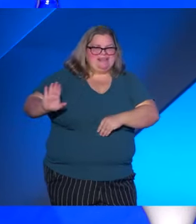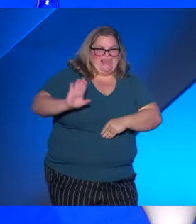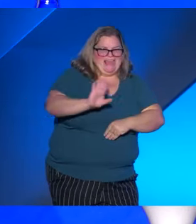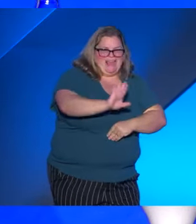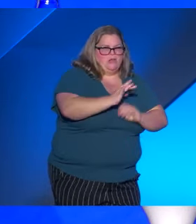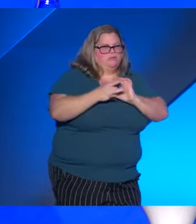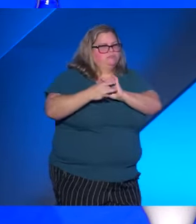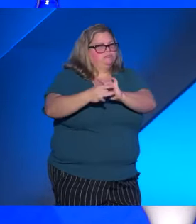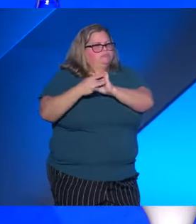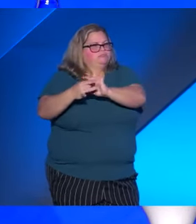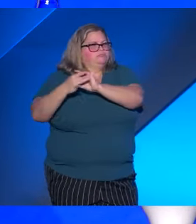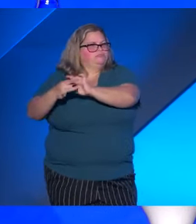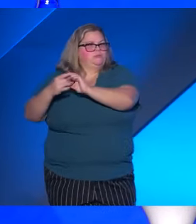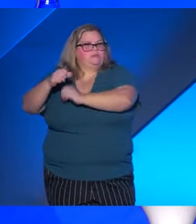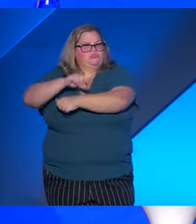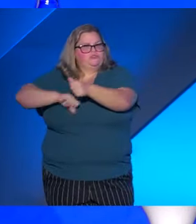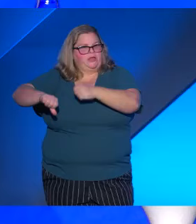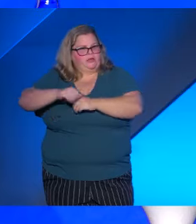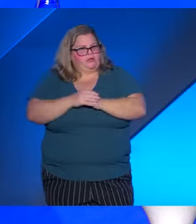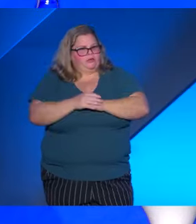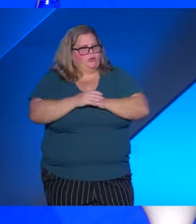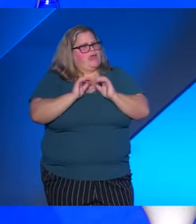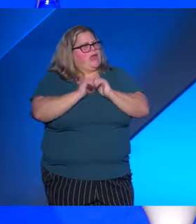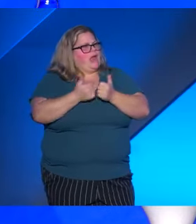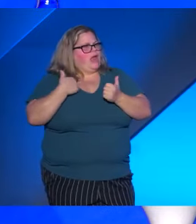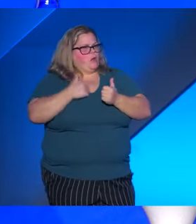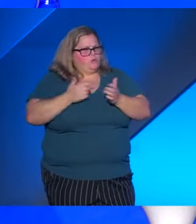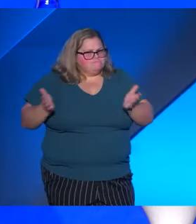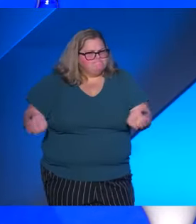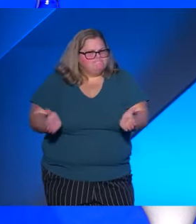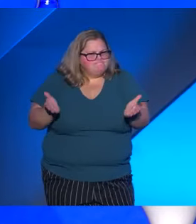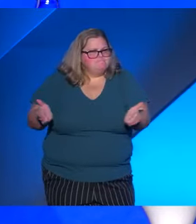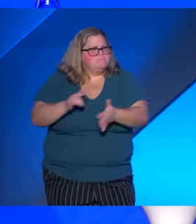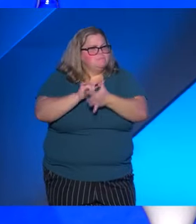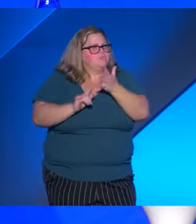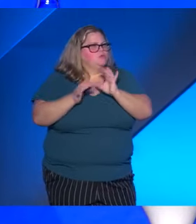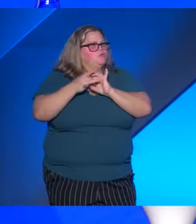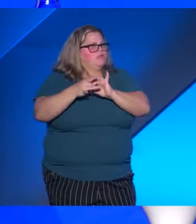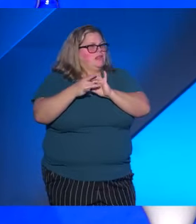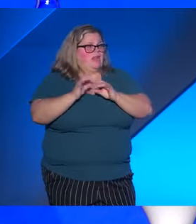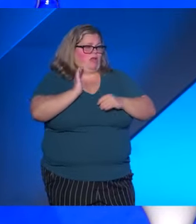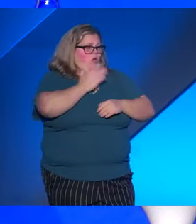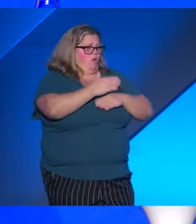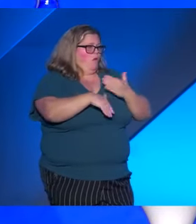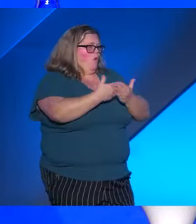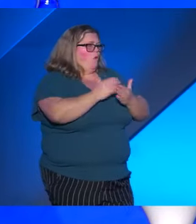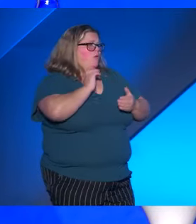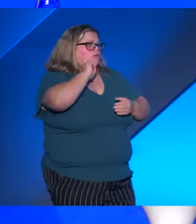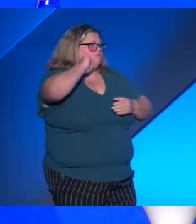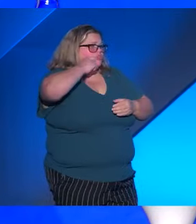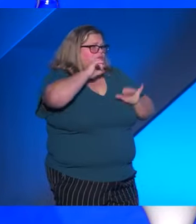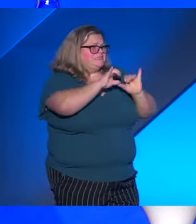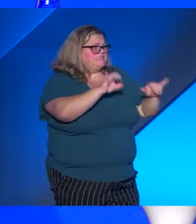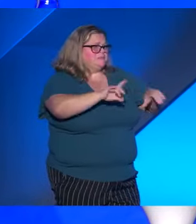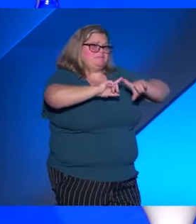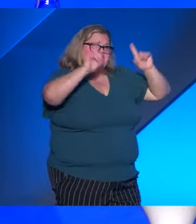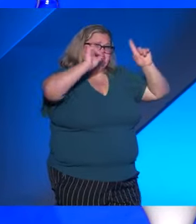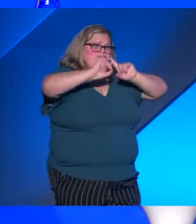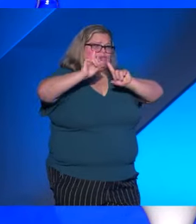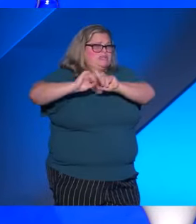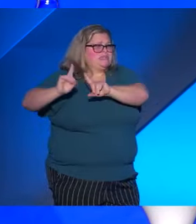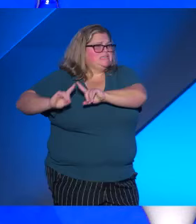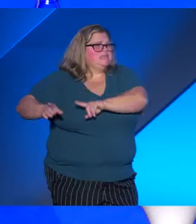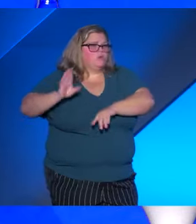each other. So how are you fostering these relationships? Everyone's nervous system is different. Everyone's going to react to feedback